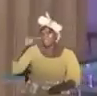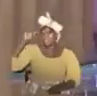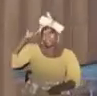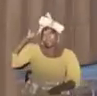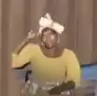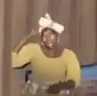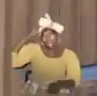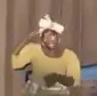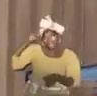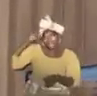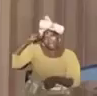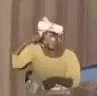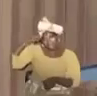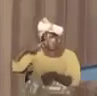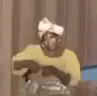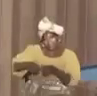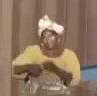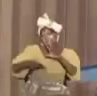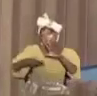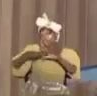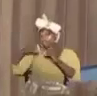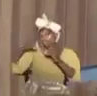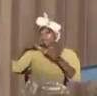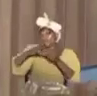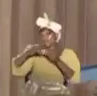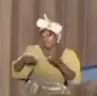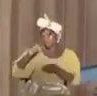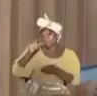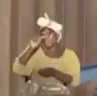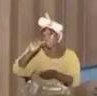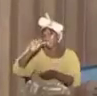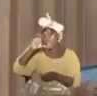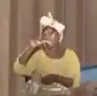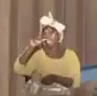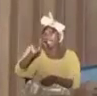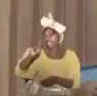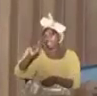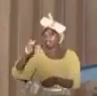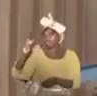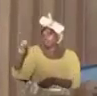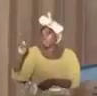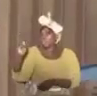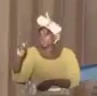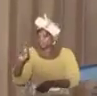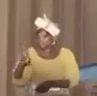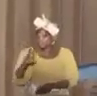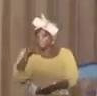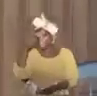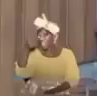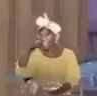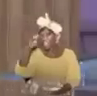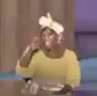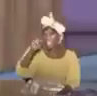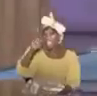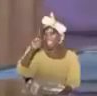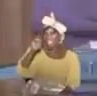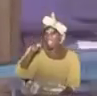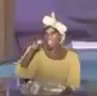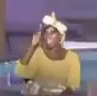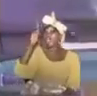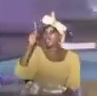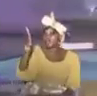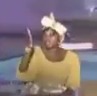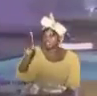chapter 12. When you read in the book of Acts chapter 12, the Bible says that Herod made up his mind to vex